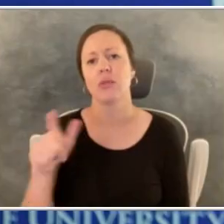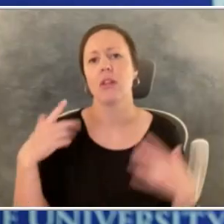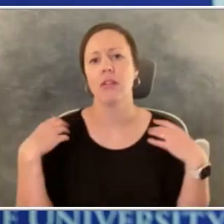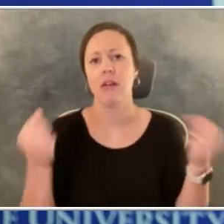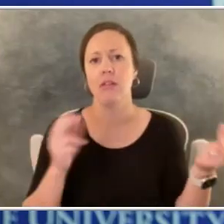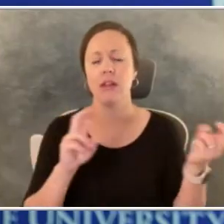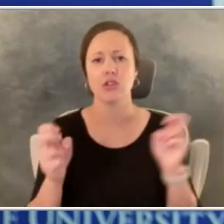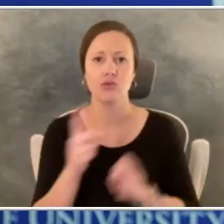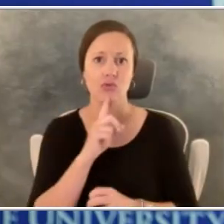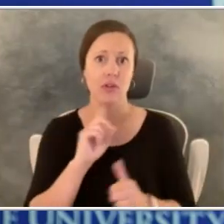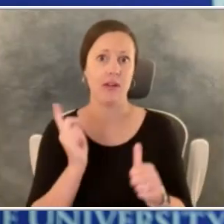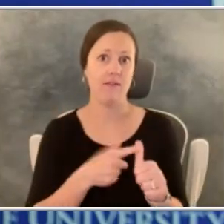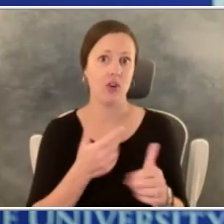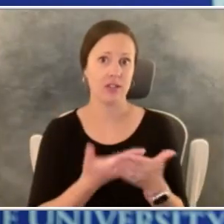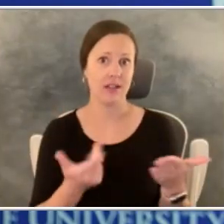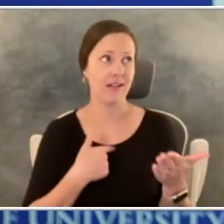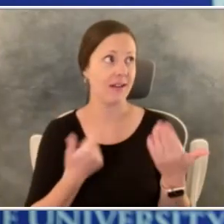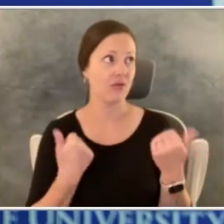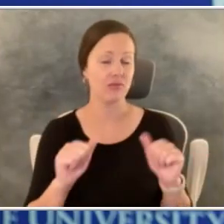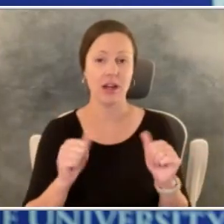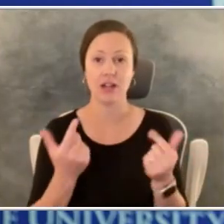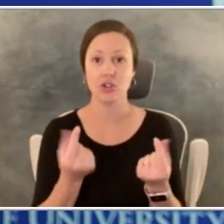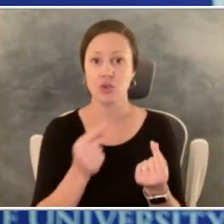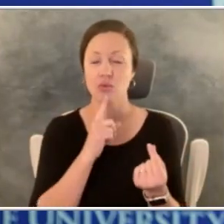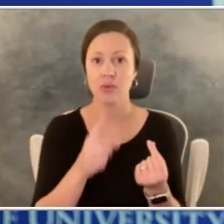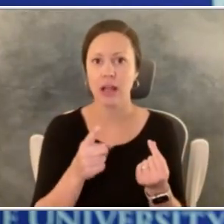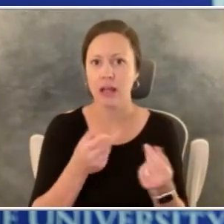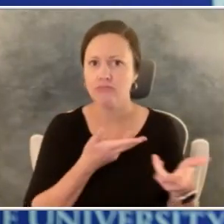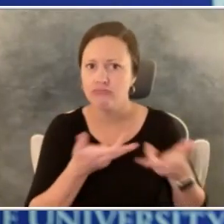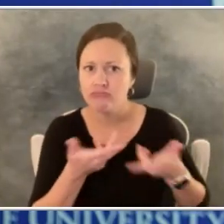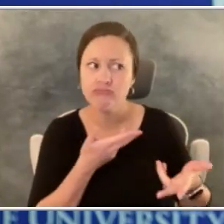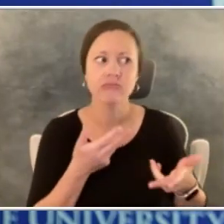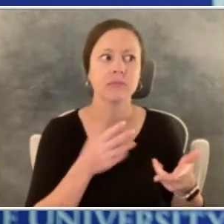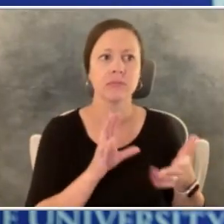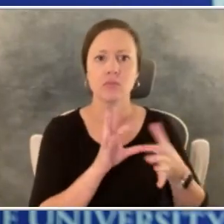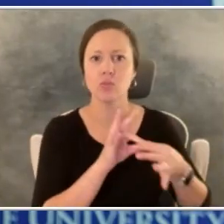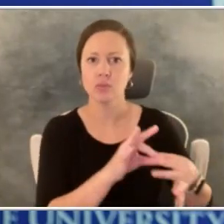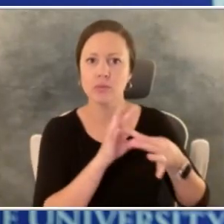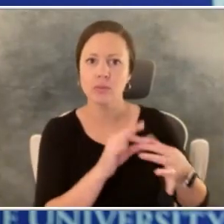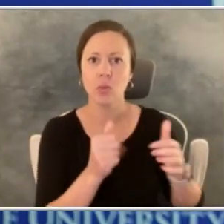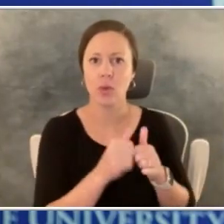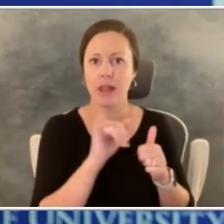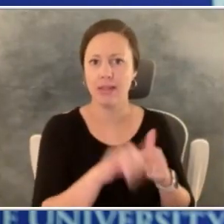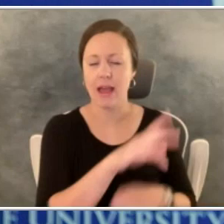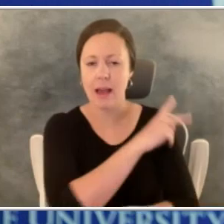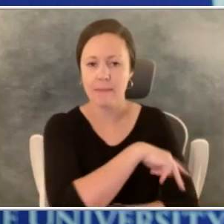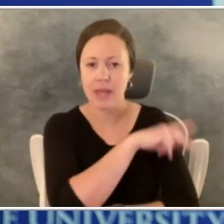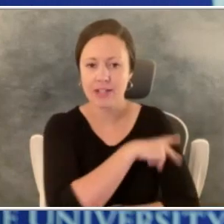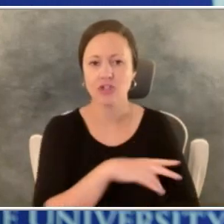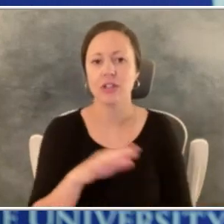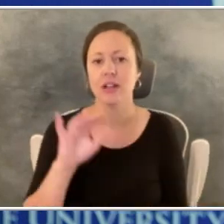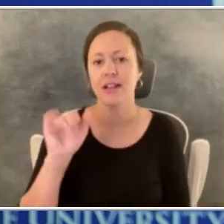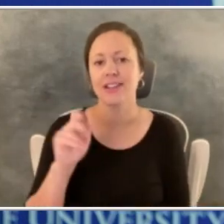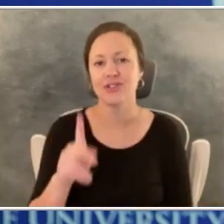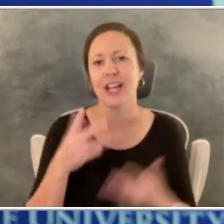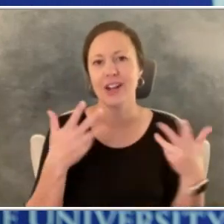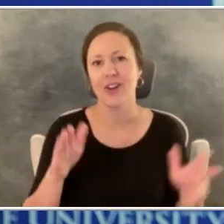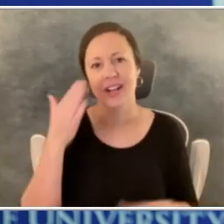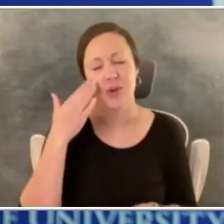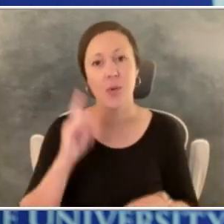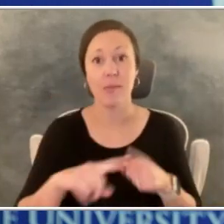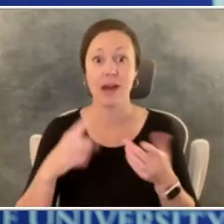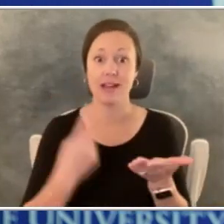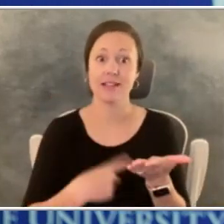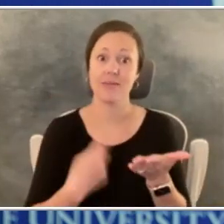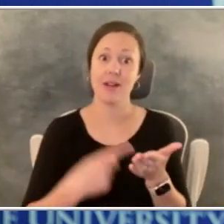try to do is to get to know the patient, try to create a personal rapport. Jack knows this. Sometimes you come in and we're just talking